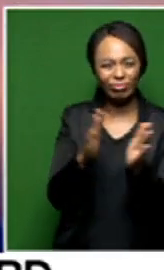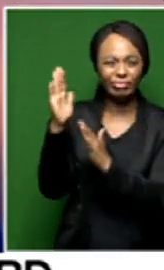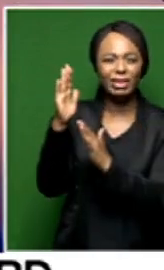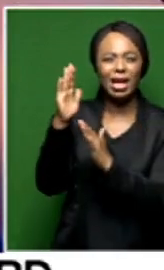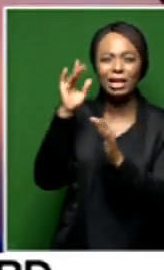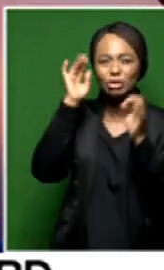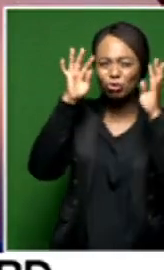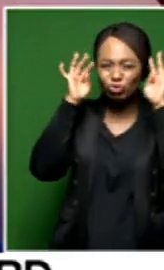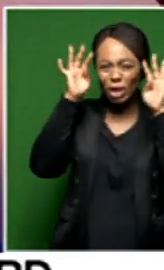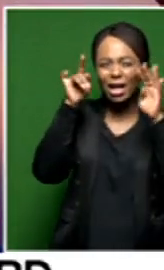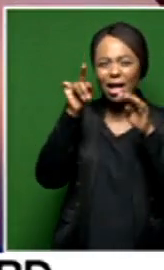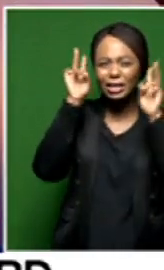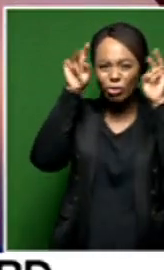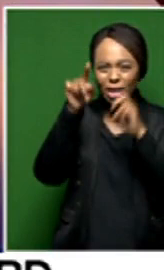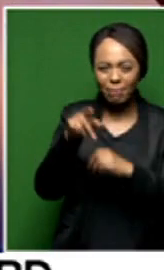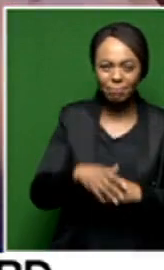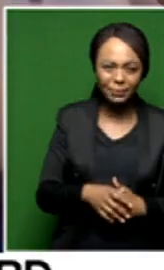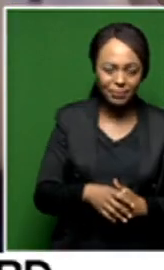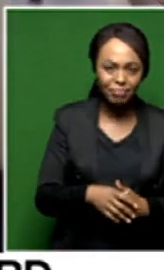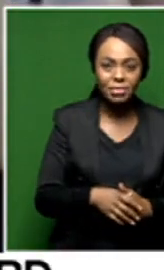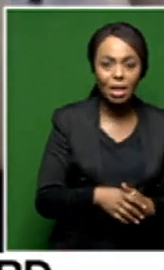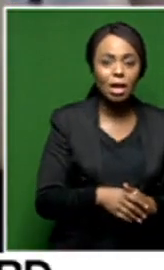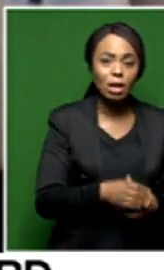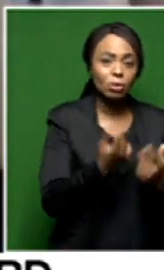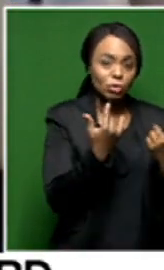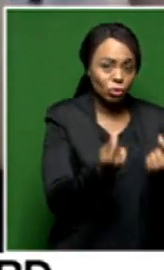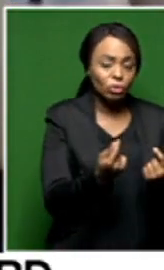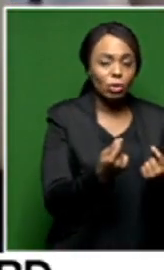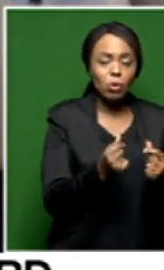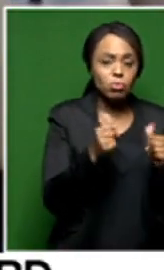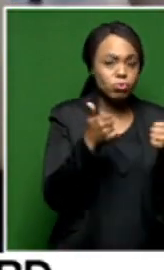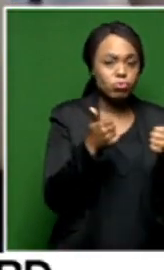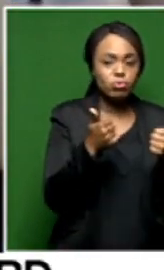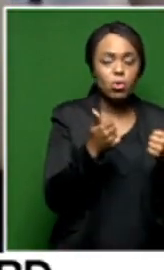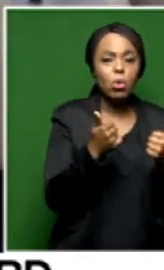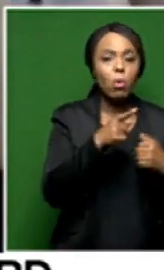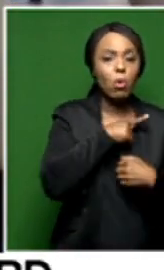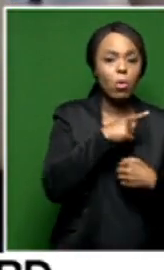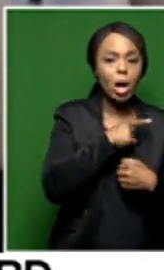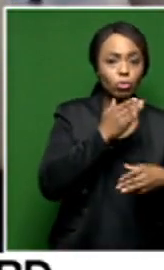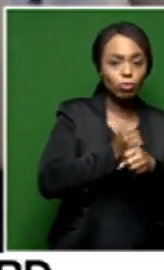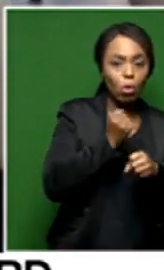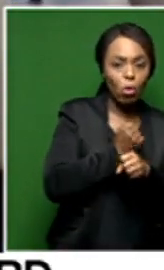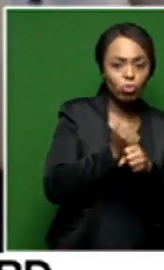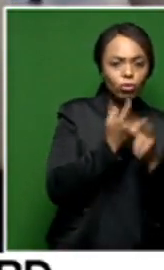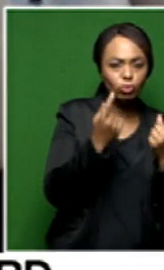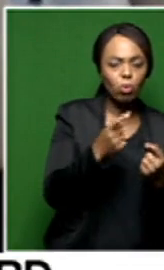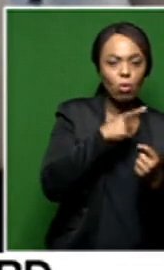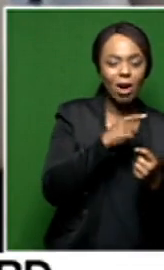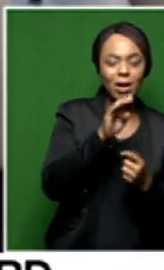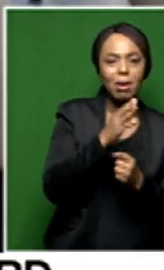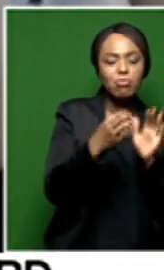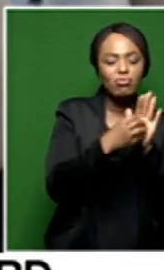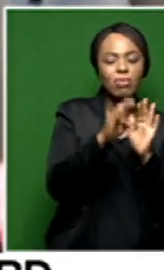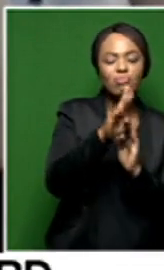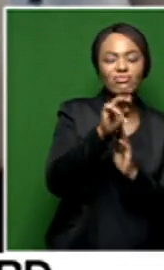stereotypes? Yeah, I think our industry is doing a great job of that, which is that, if you look at brand communication, and when we say